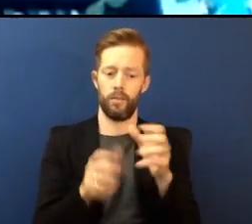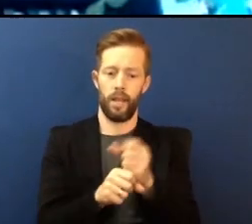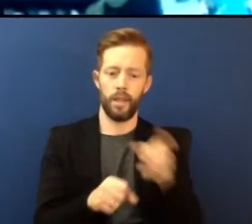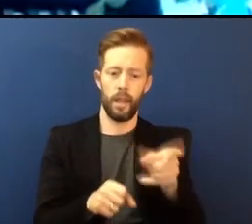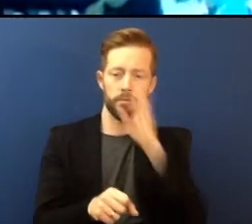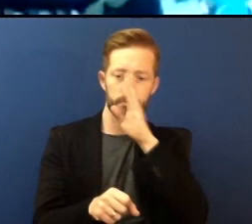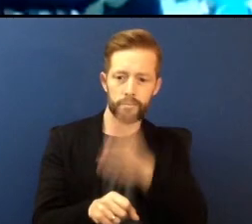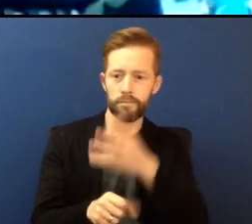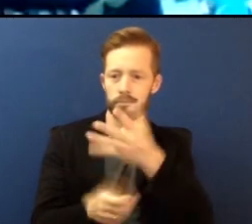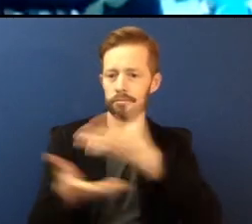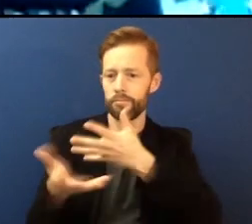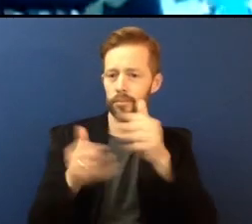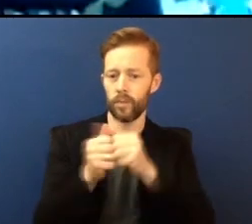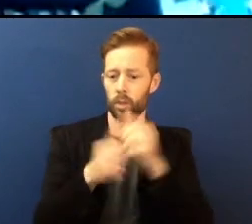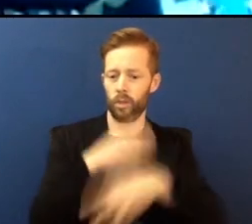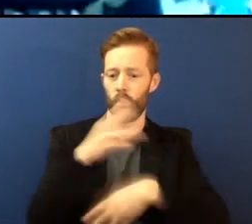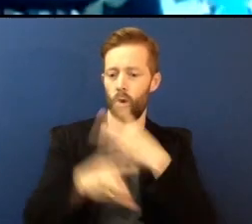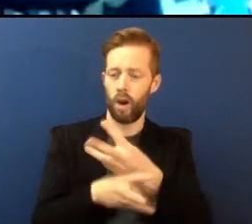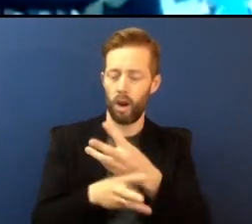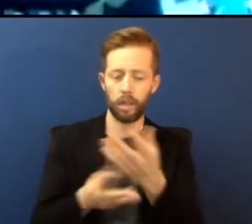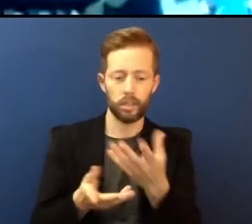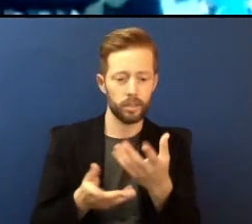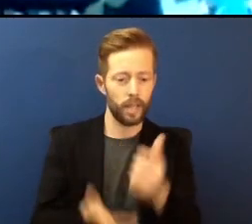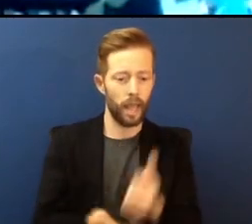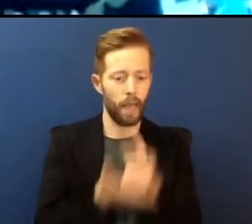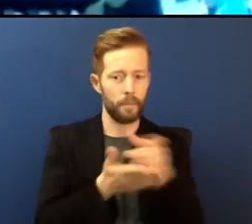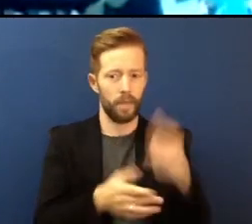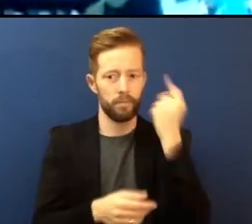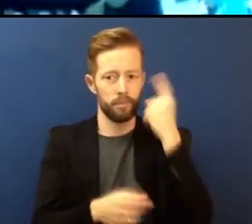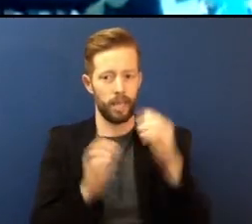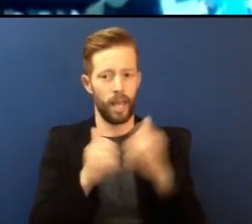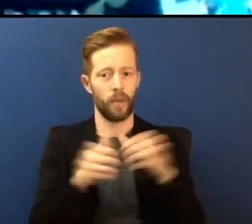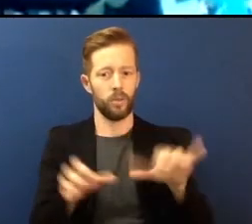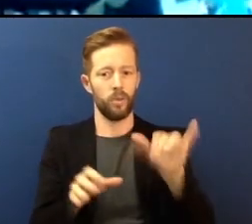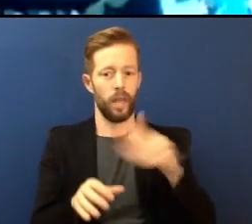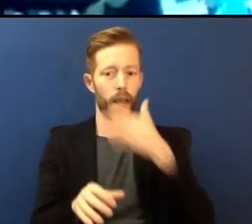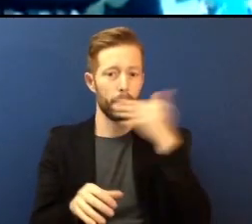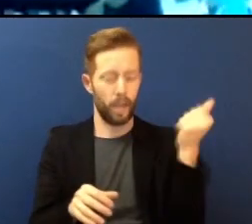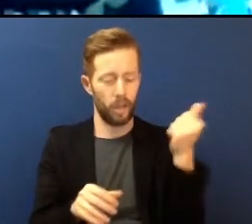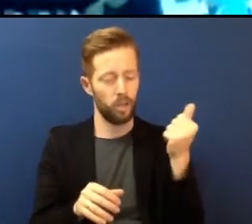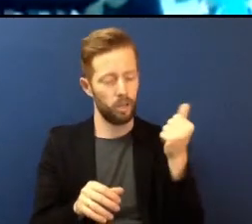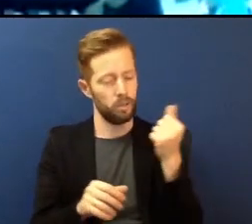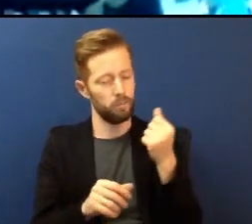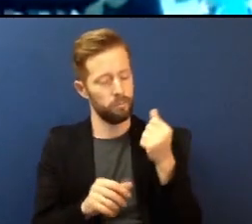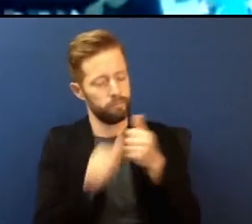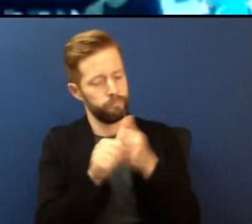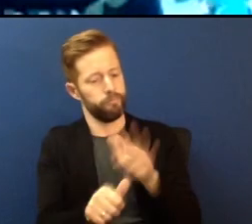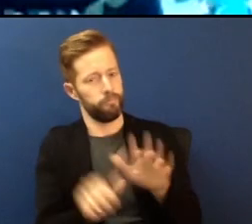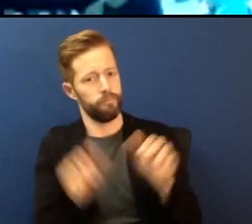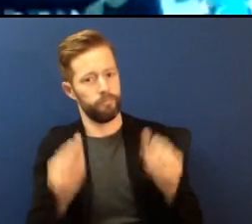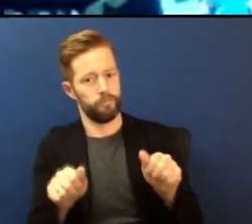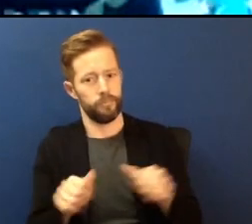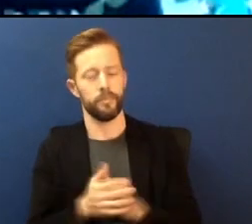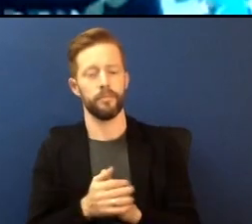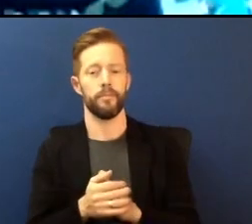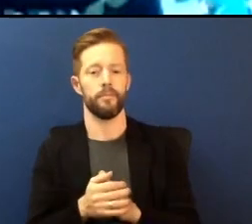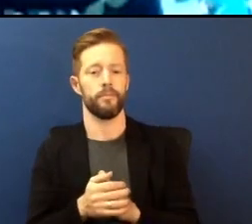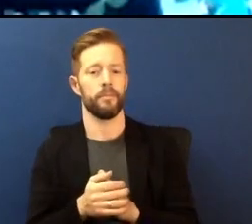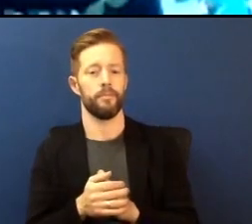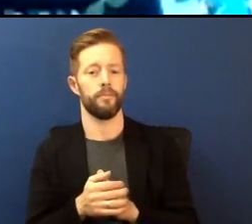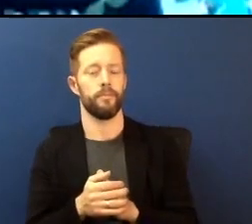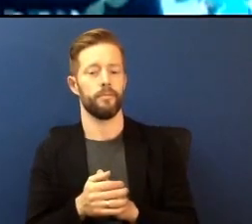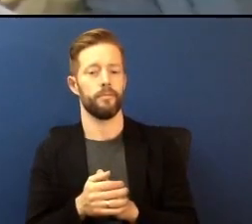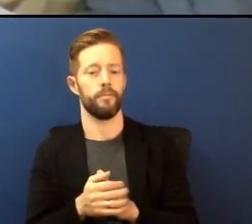get them to directly interact with their world in a way that we can then help them understand how to do that better, given what their capabilities